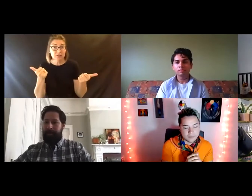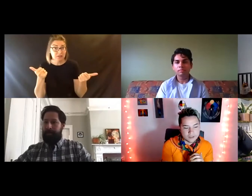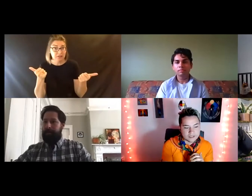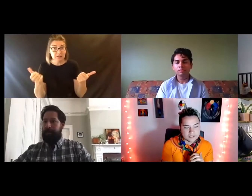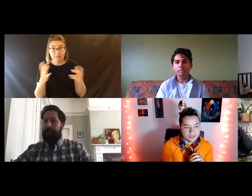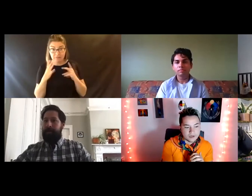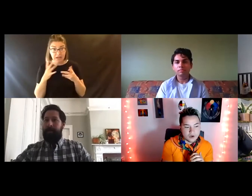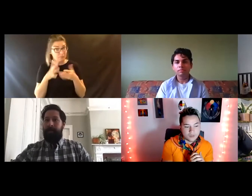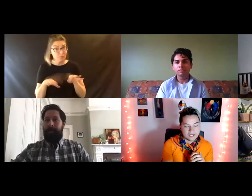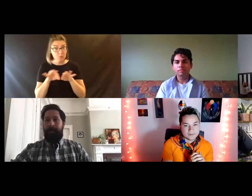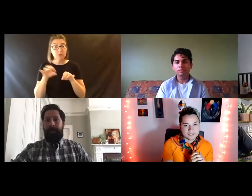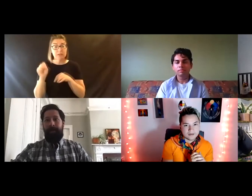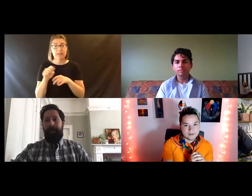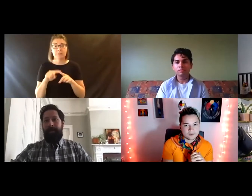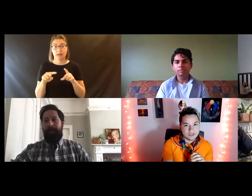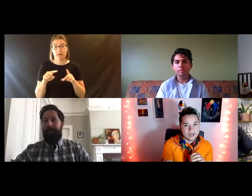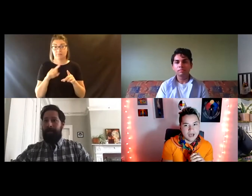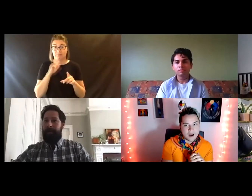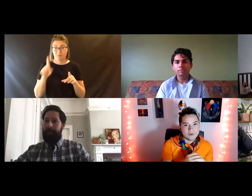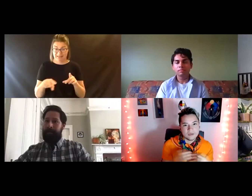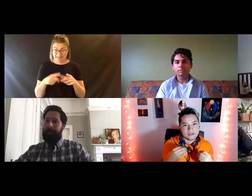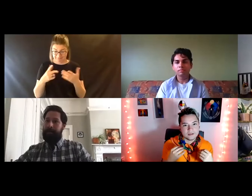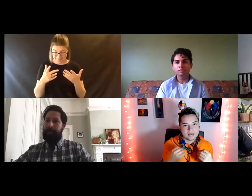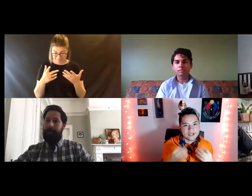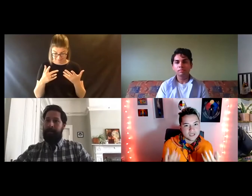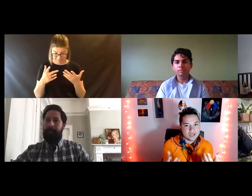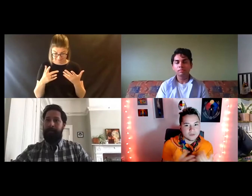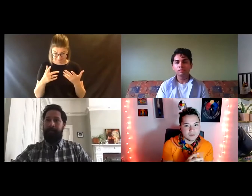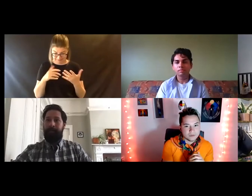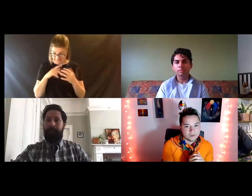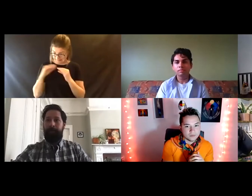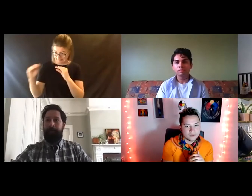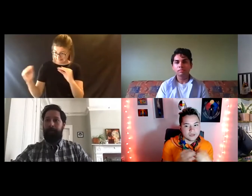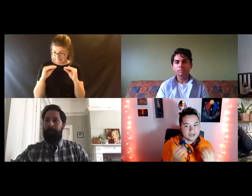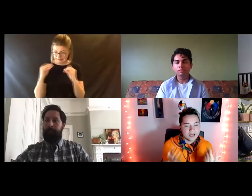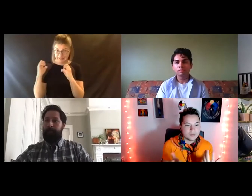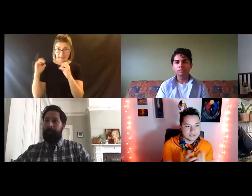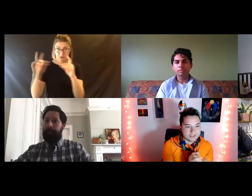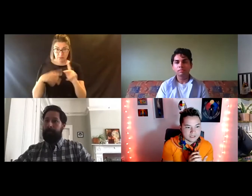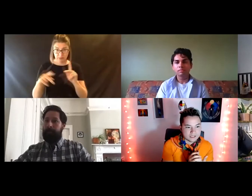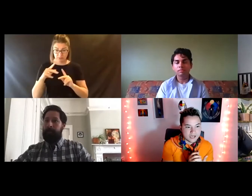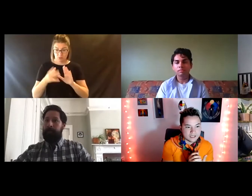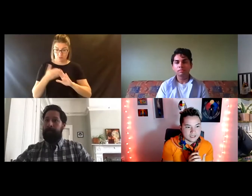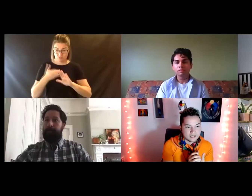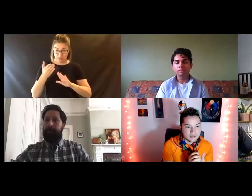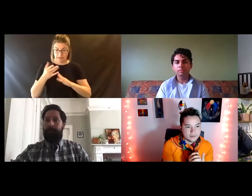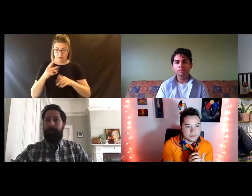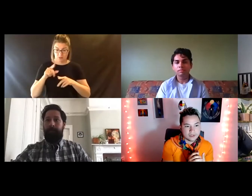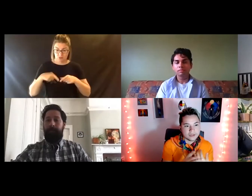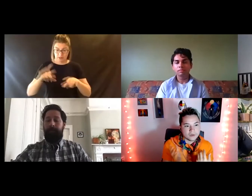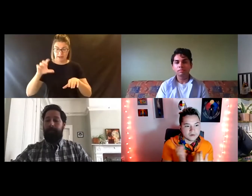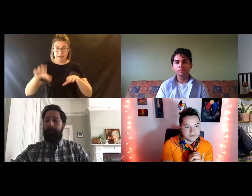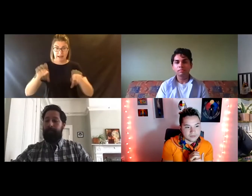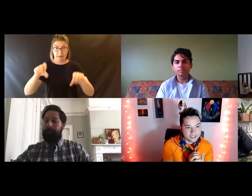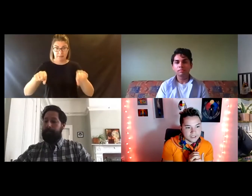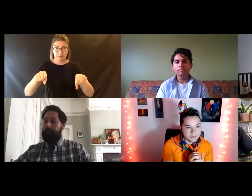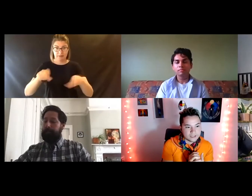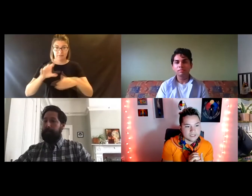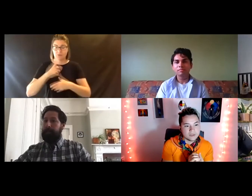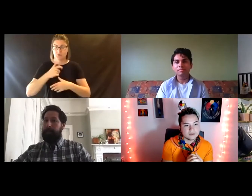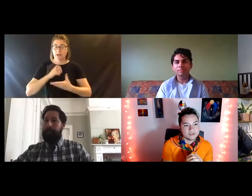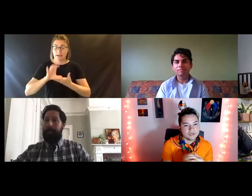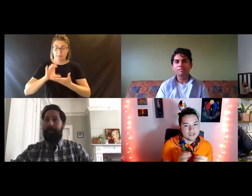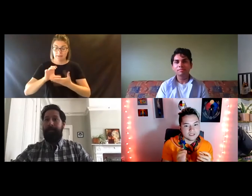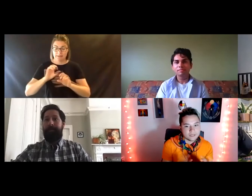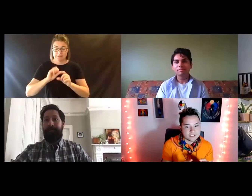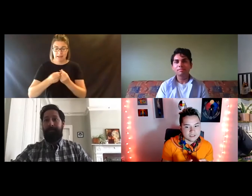It's important. But when it comes down to it, how are we going to educate people? We run in a capitalistic society. People aren't going to work for free. We need to